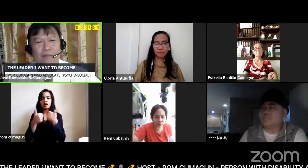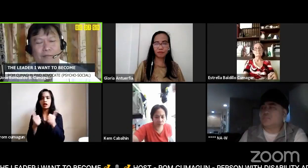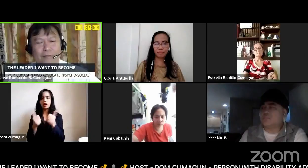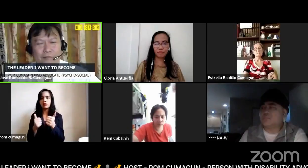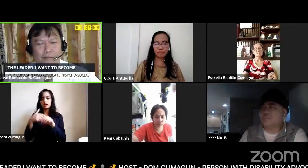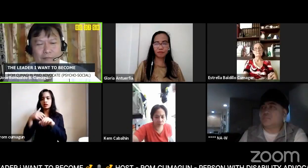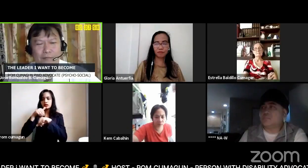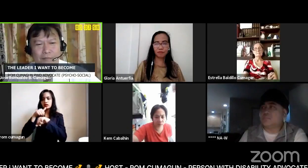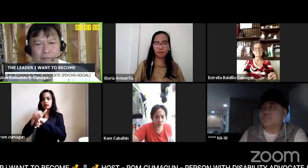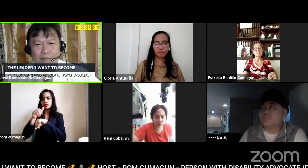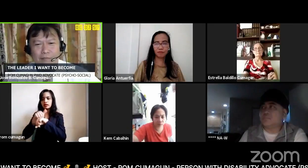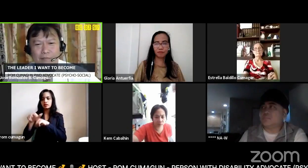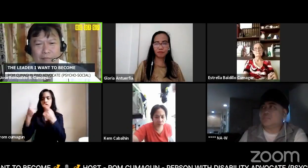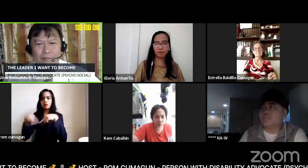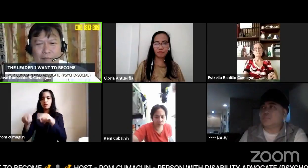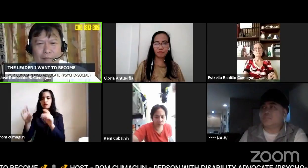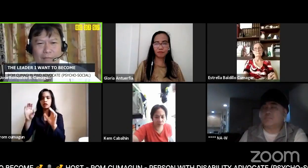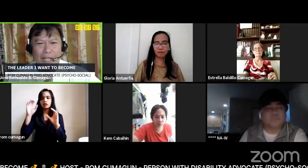college,